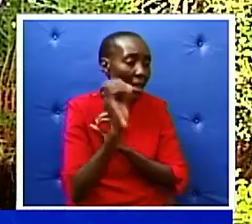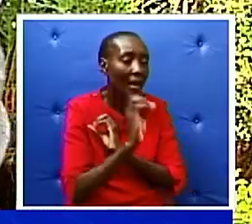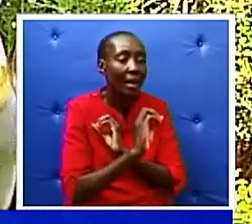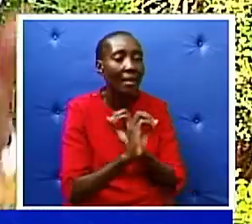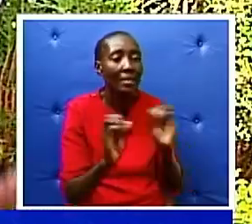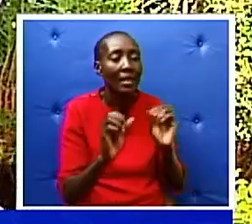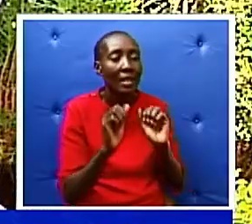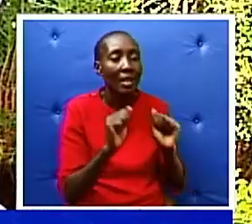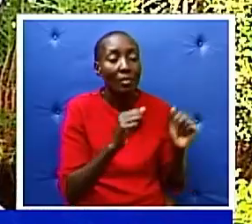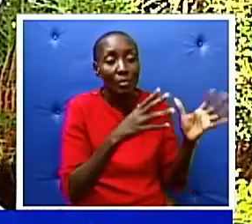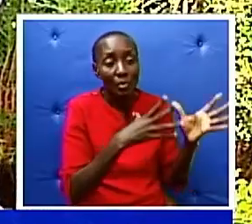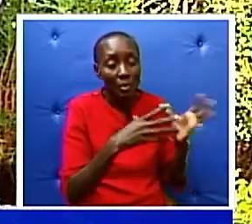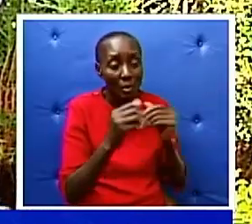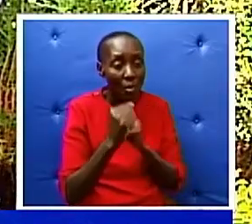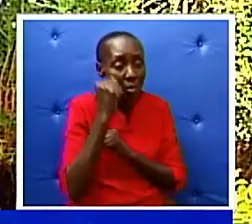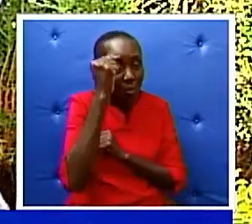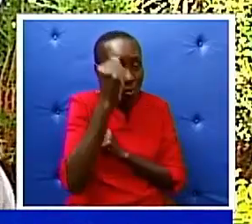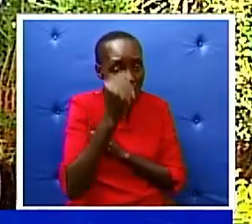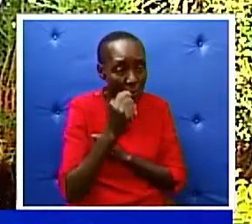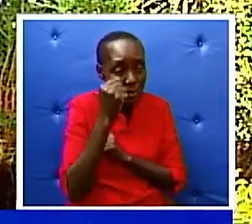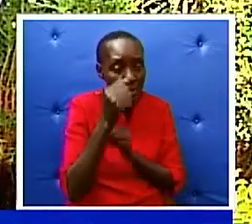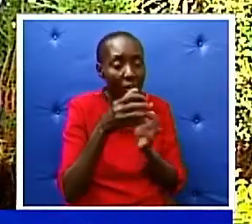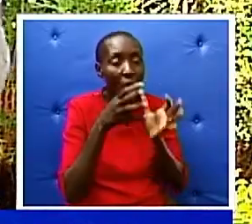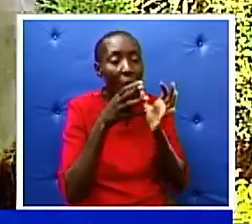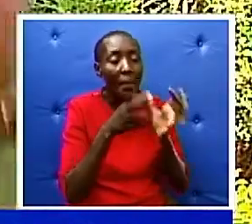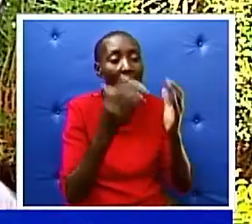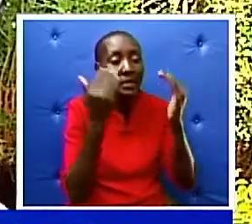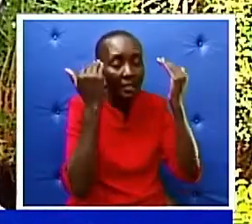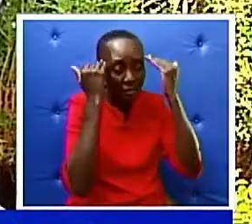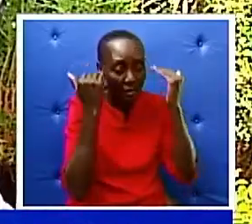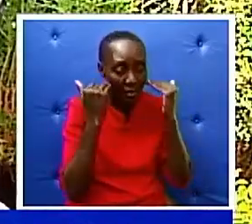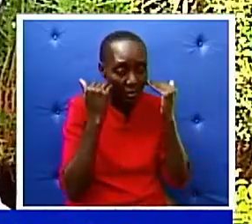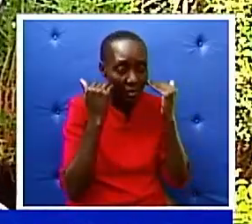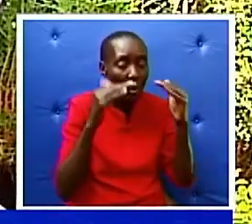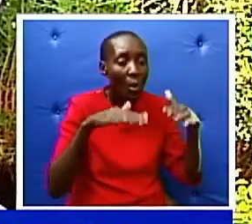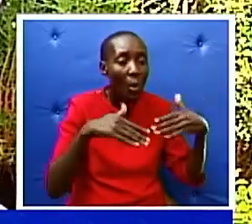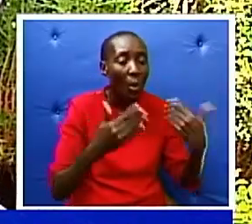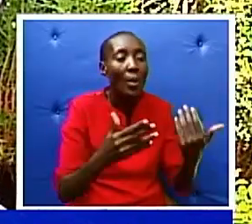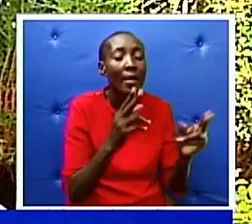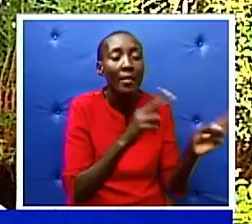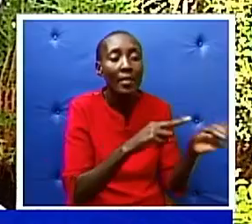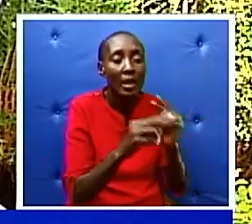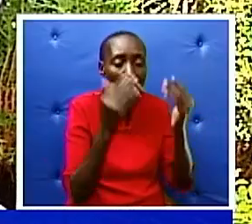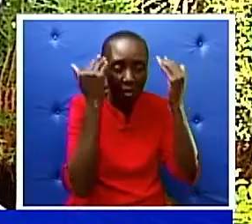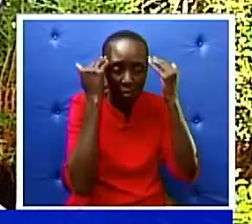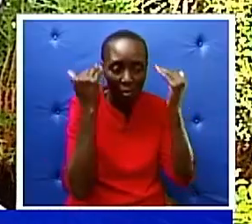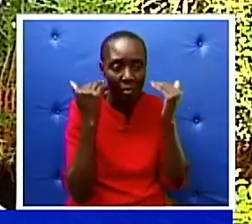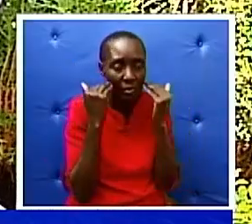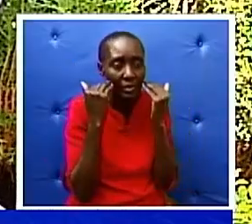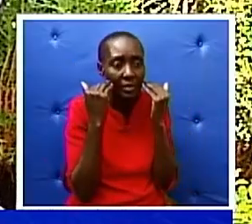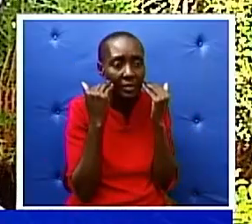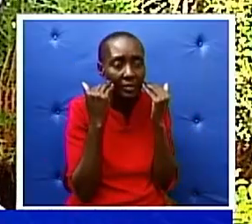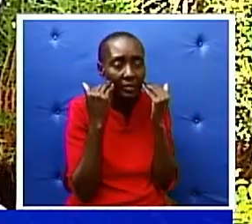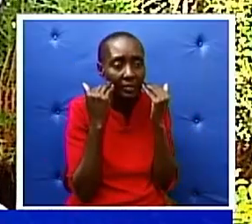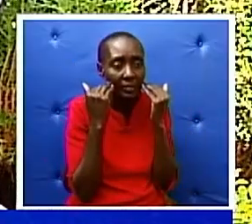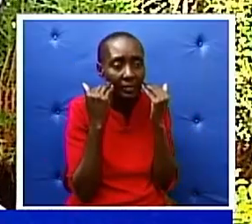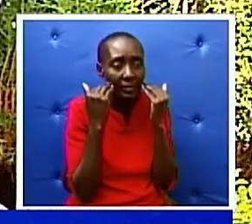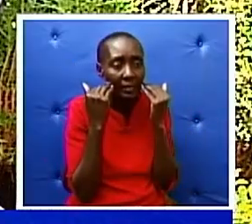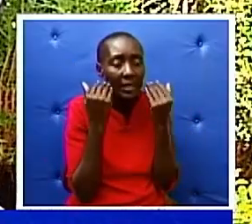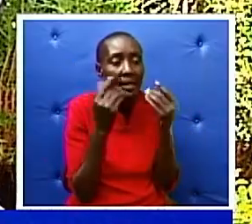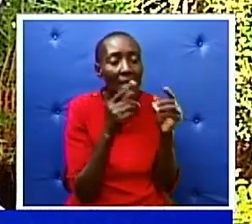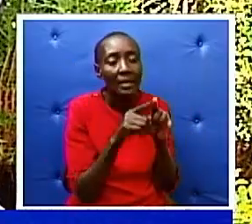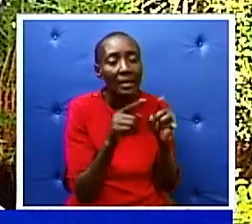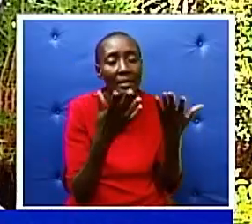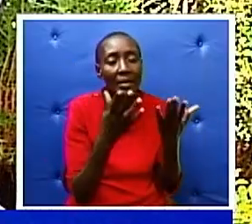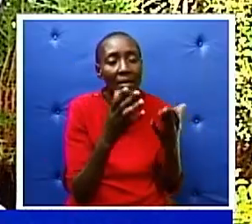can go to the political parties tribunal. From there, you can go to court. That's what Isaac Mora has done. He was